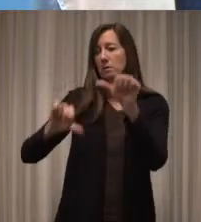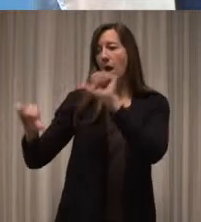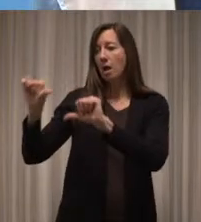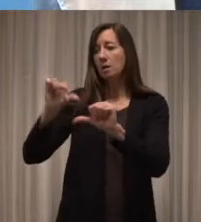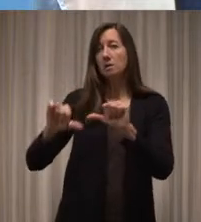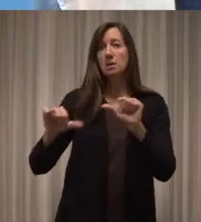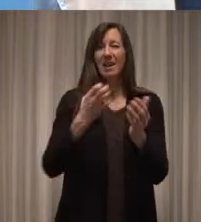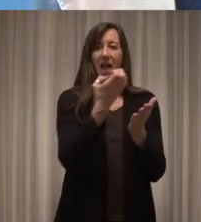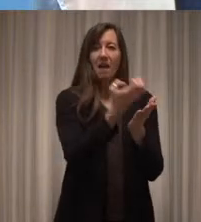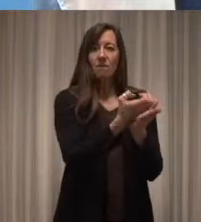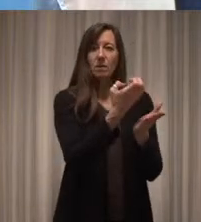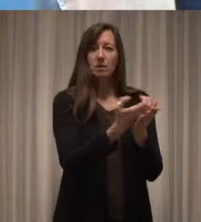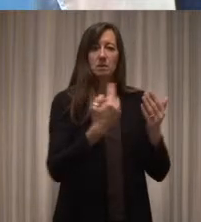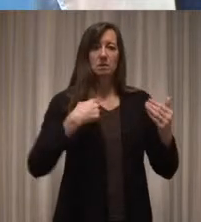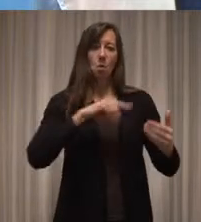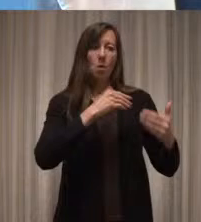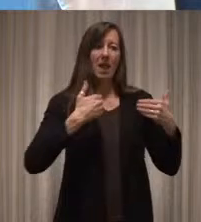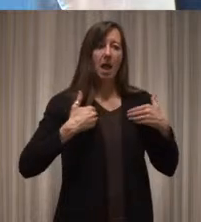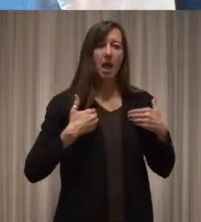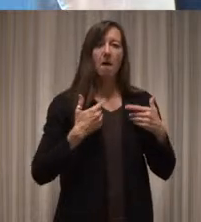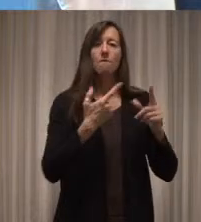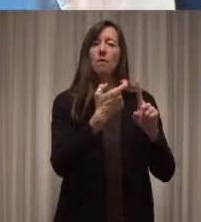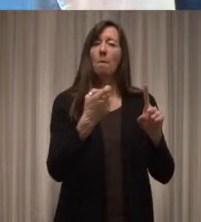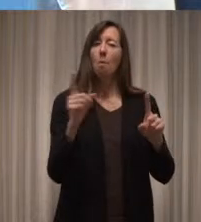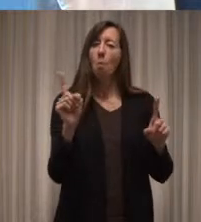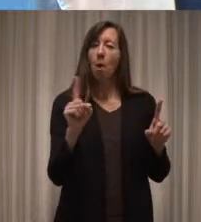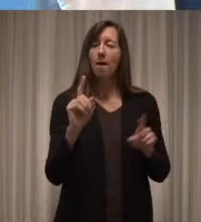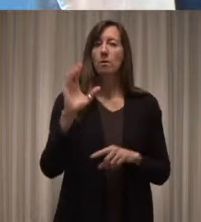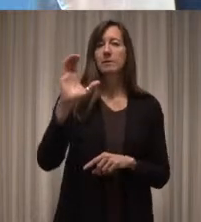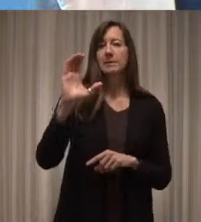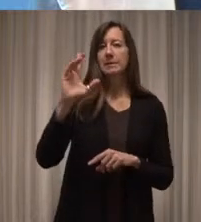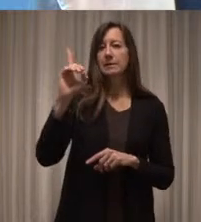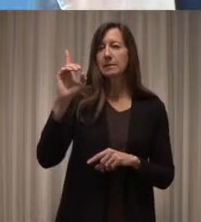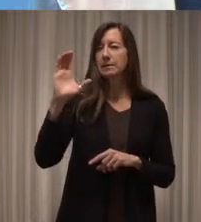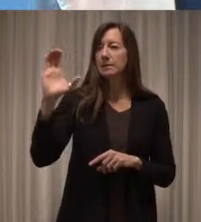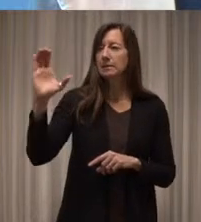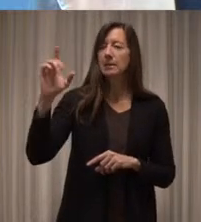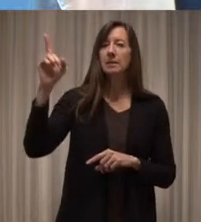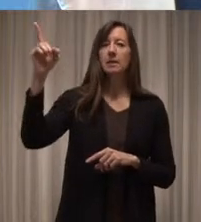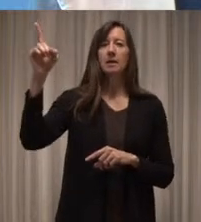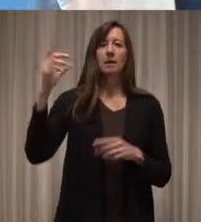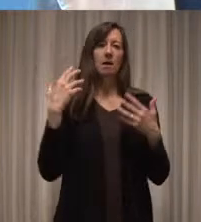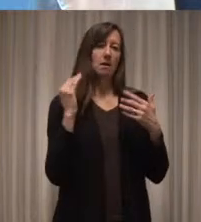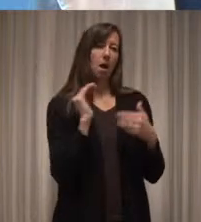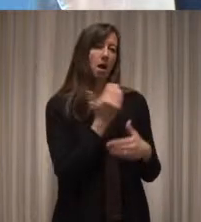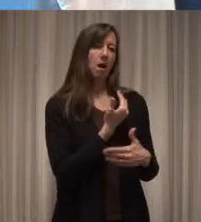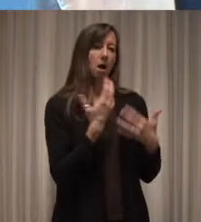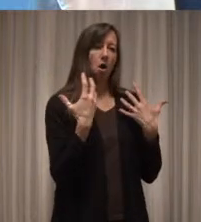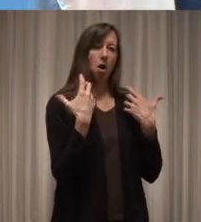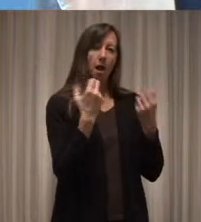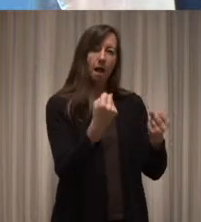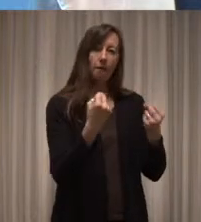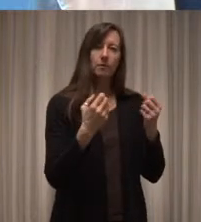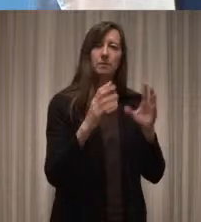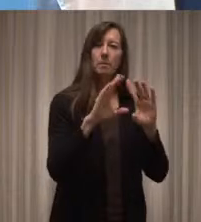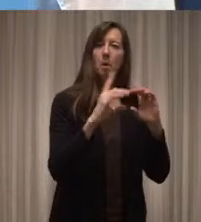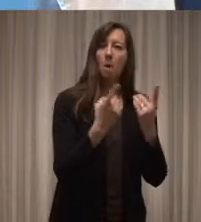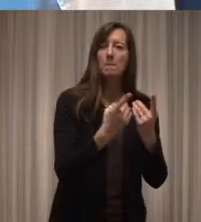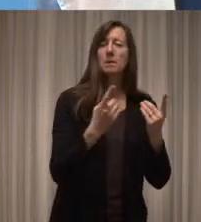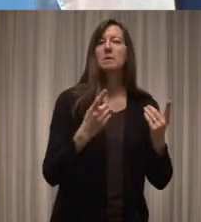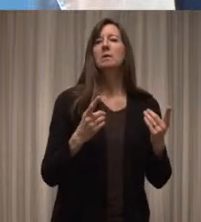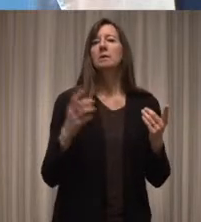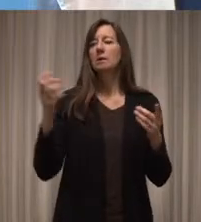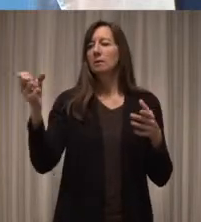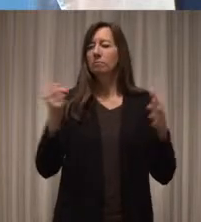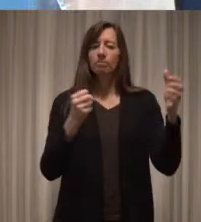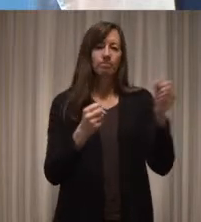New York State Health Department and from our own health department of who is at greatest risk to COVID, and once again making sure that they